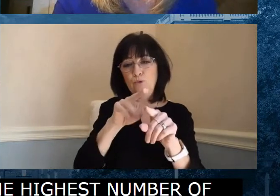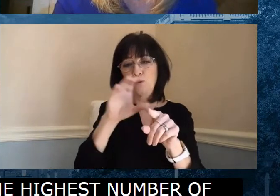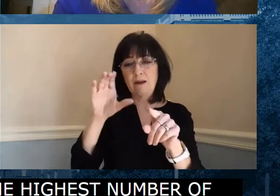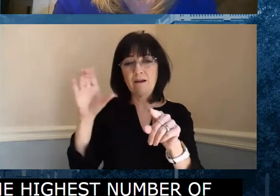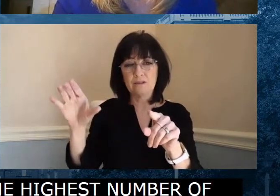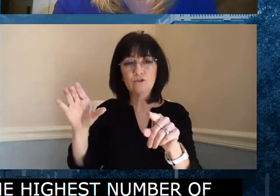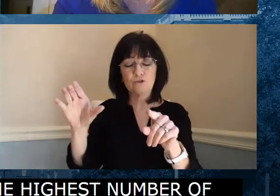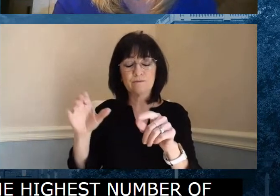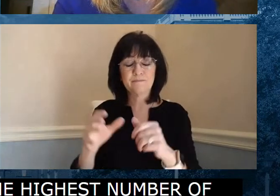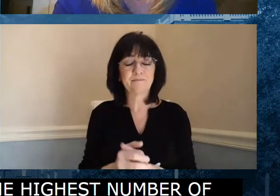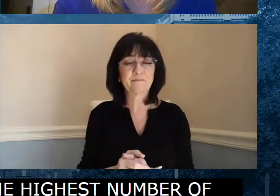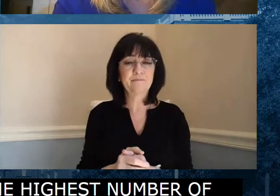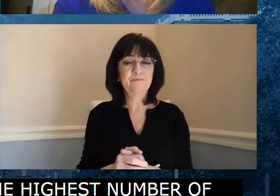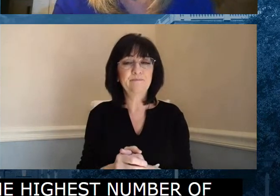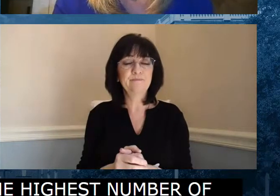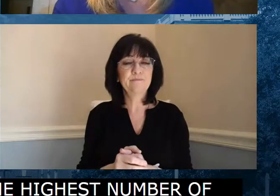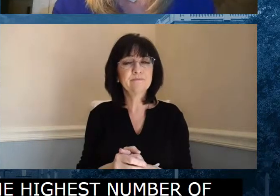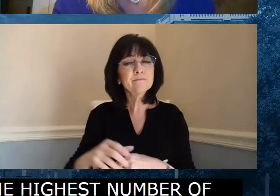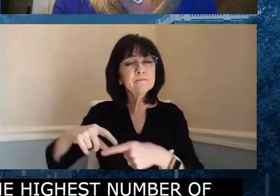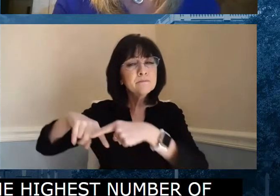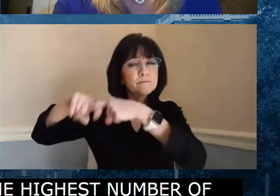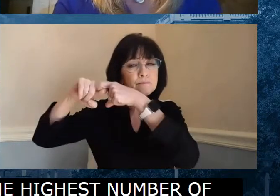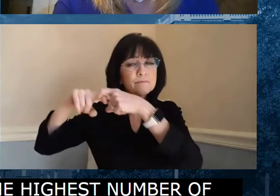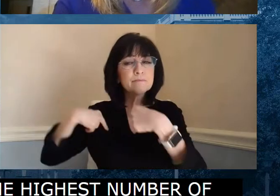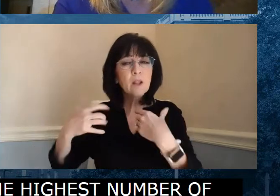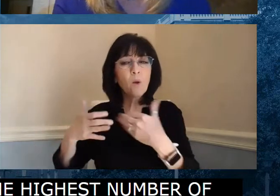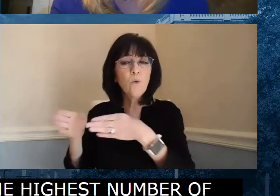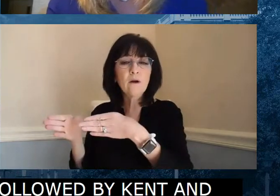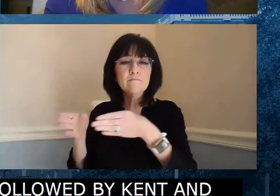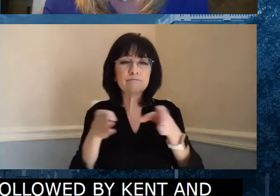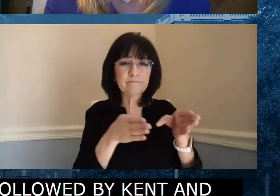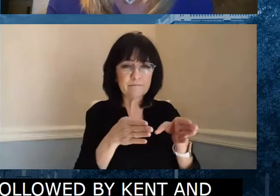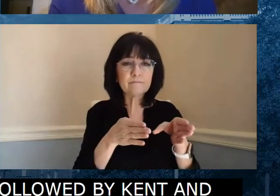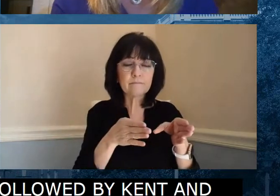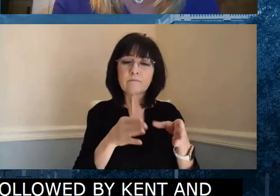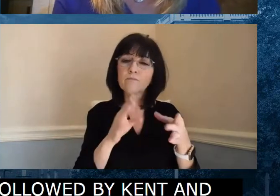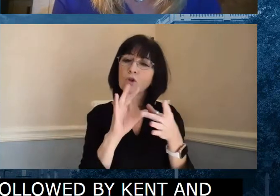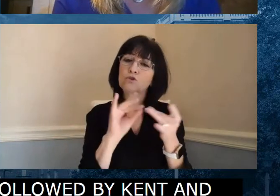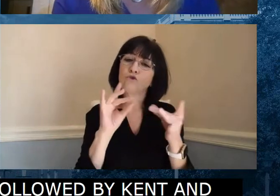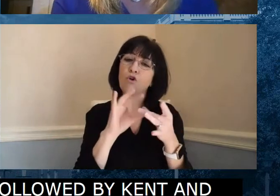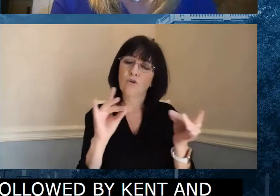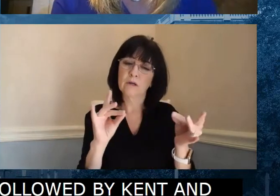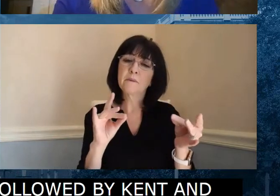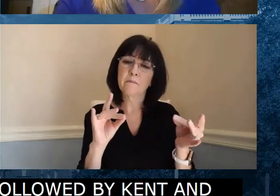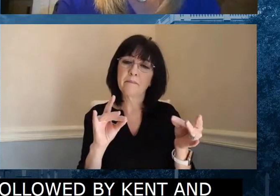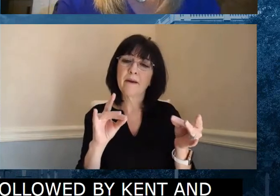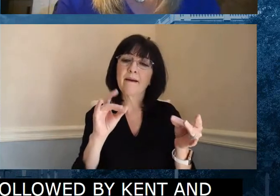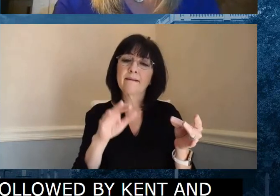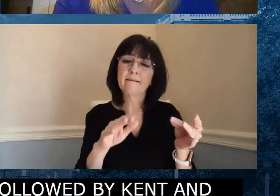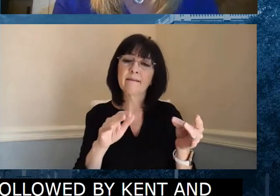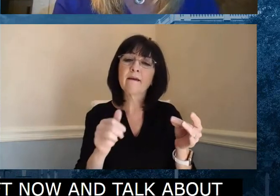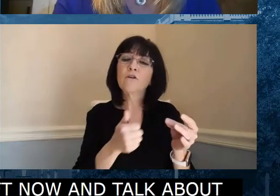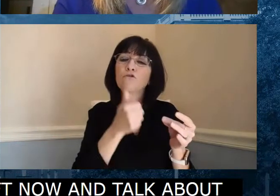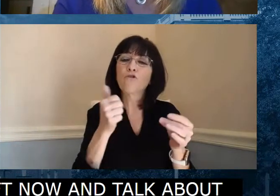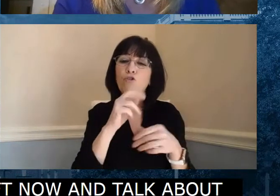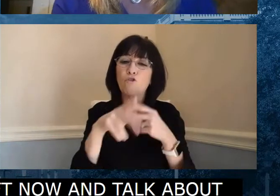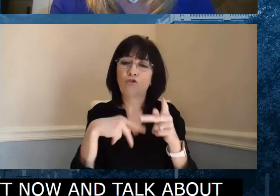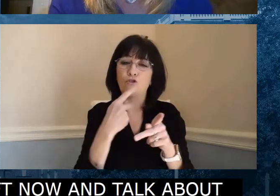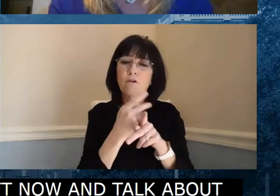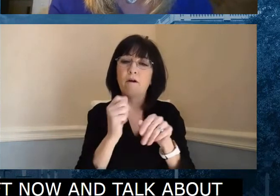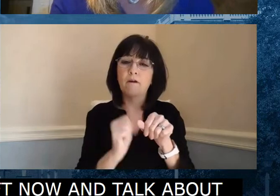the variants. We've been talking about these for a few weeks now. And this is also an area